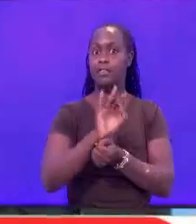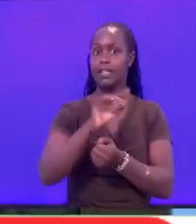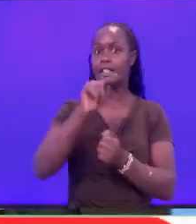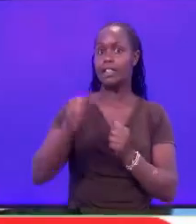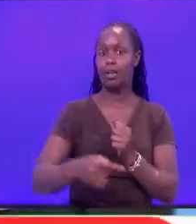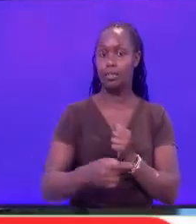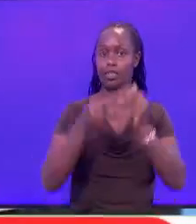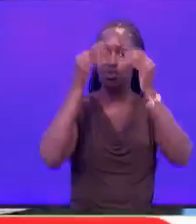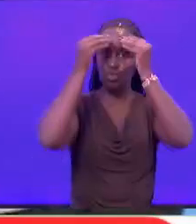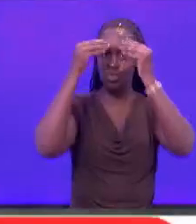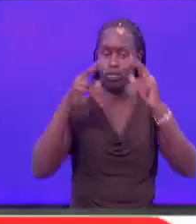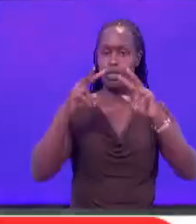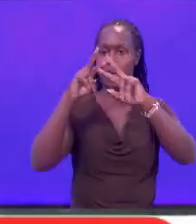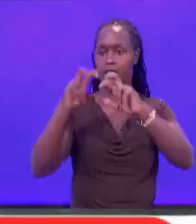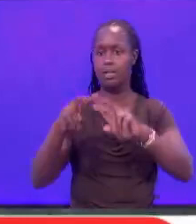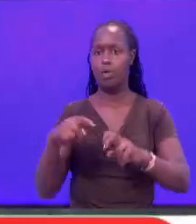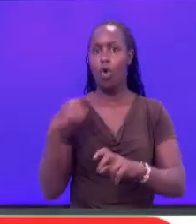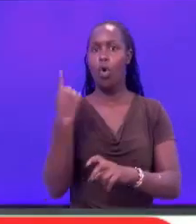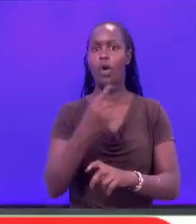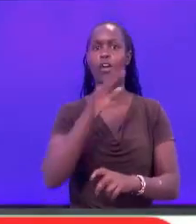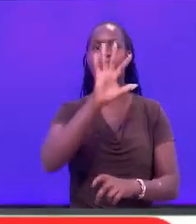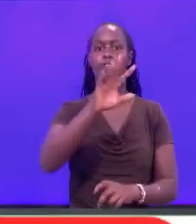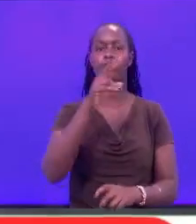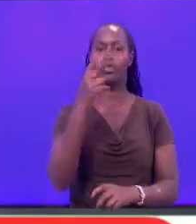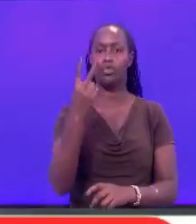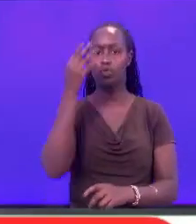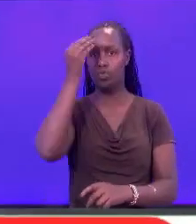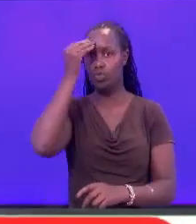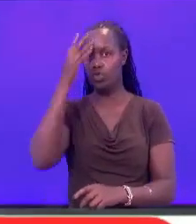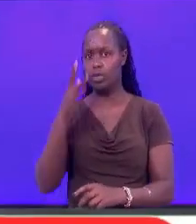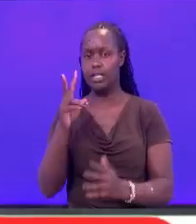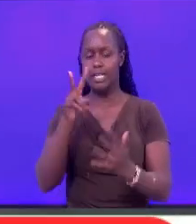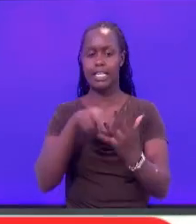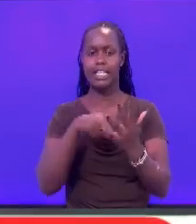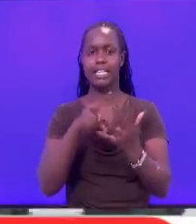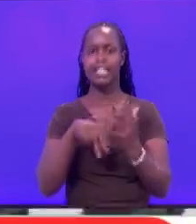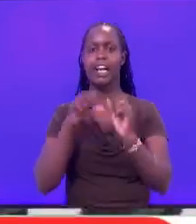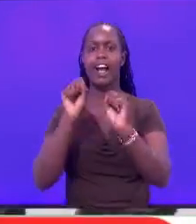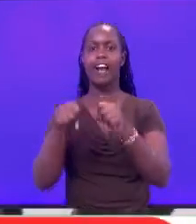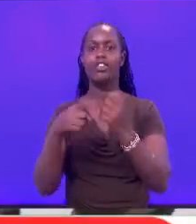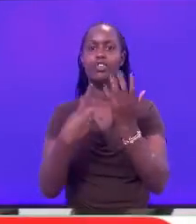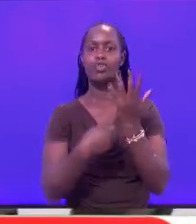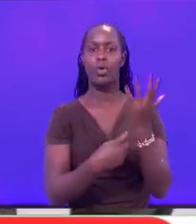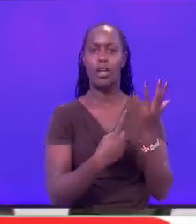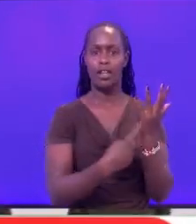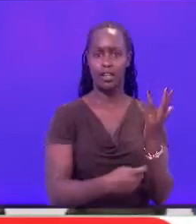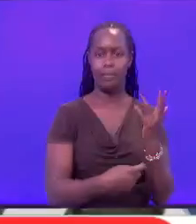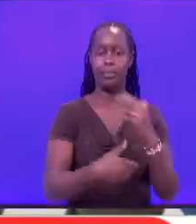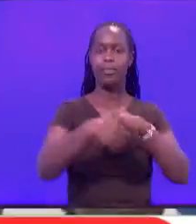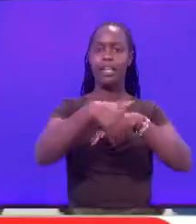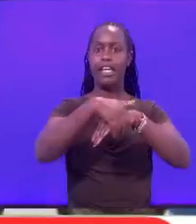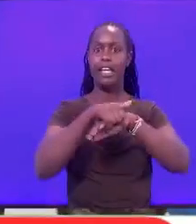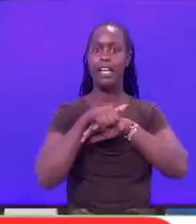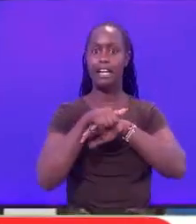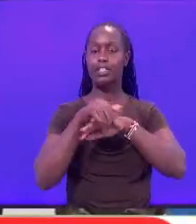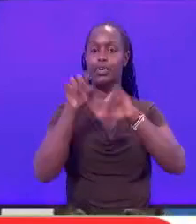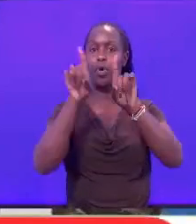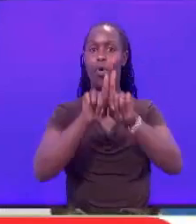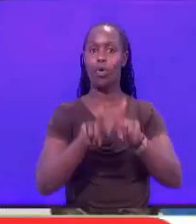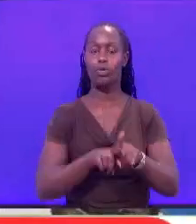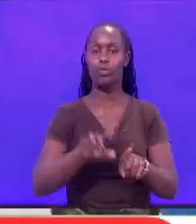the baseline, only 52% could read a story in Kiswahili. Of those assessed at the end line,